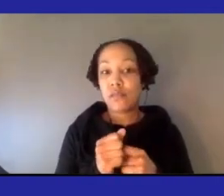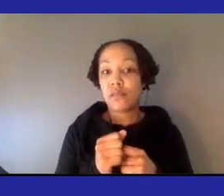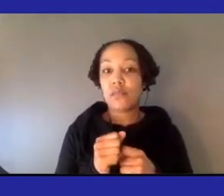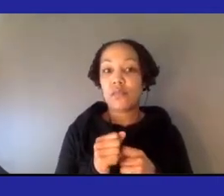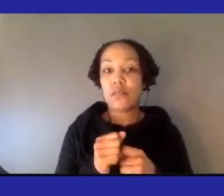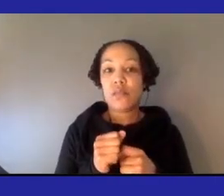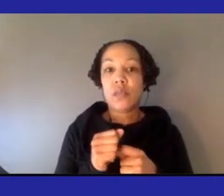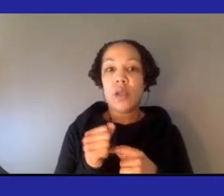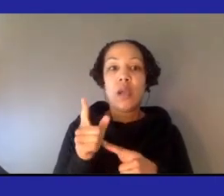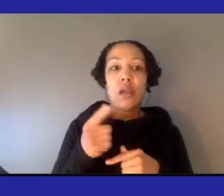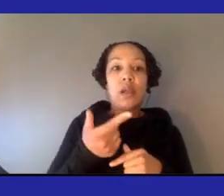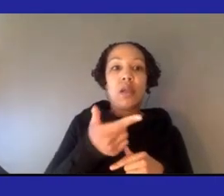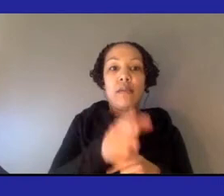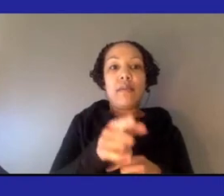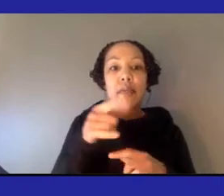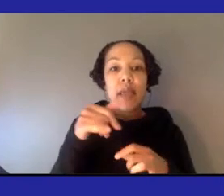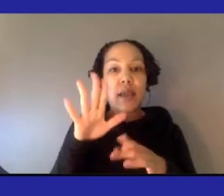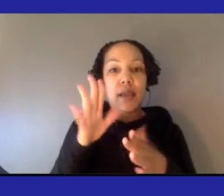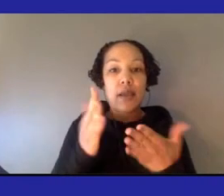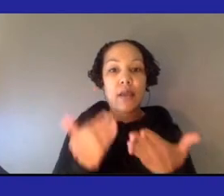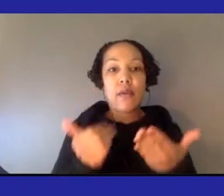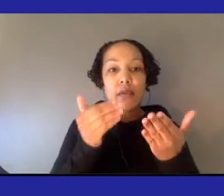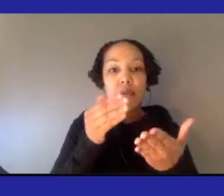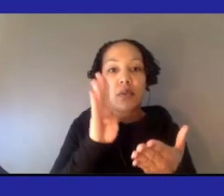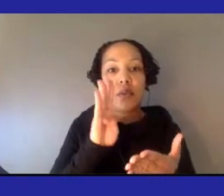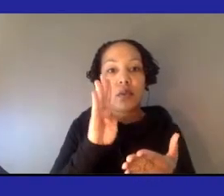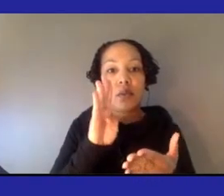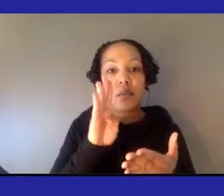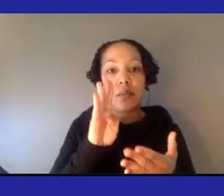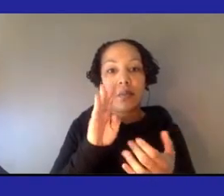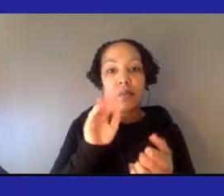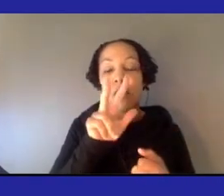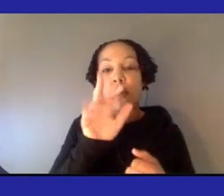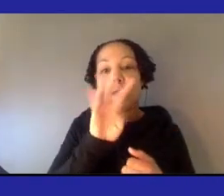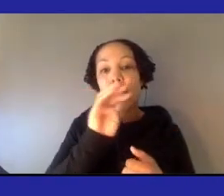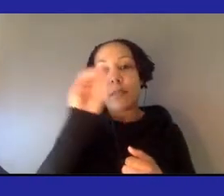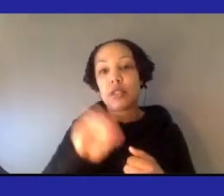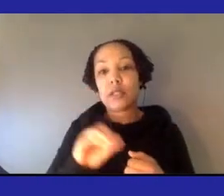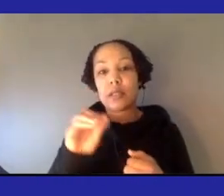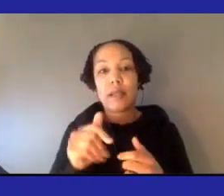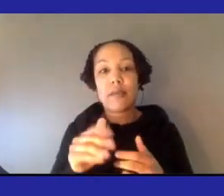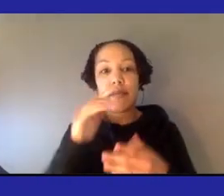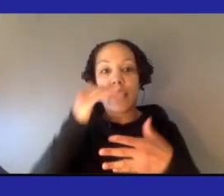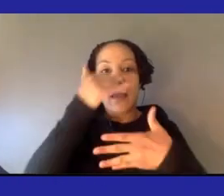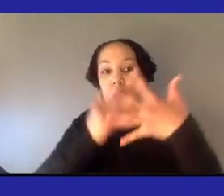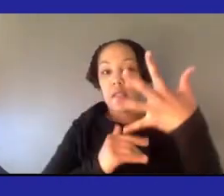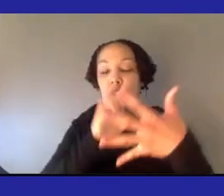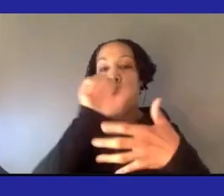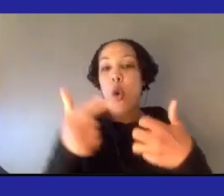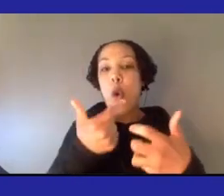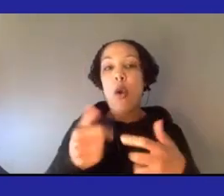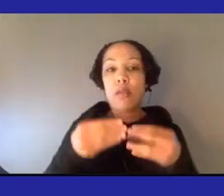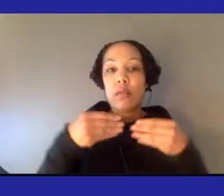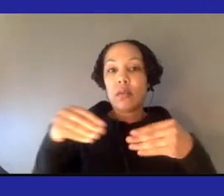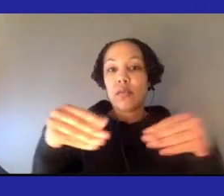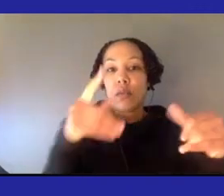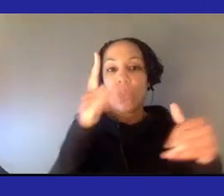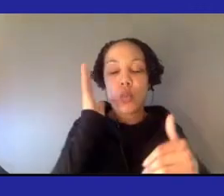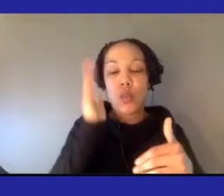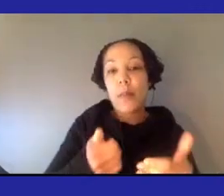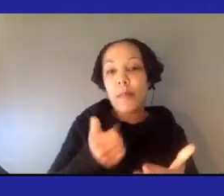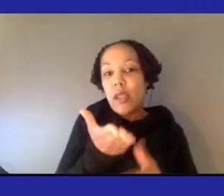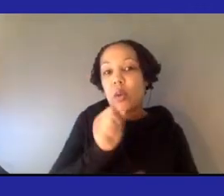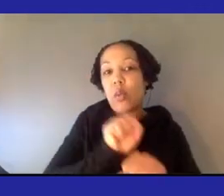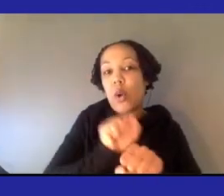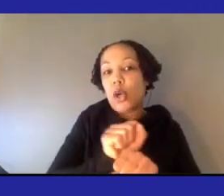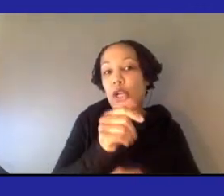WMBE utilization plan of 35%, and there's a list of all the vendors that will be doing all of the work. The